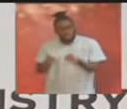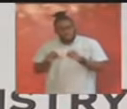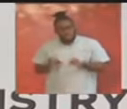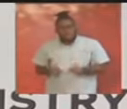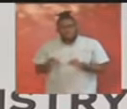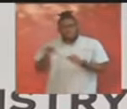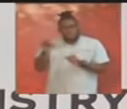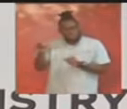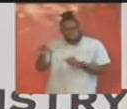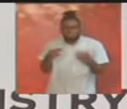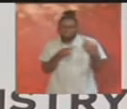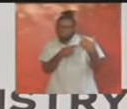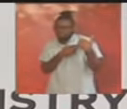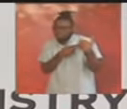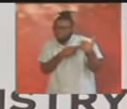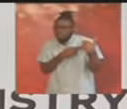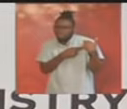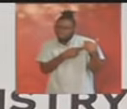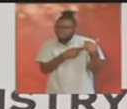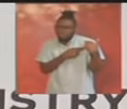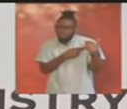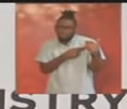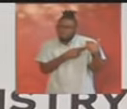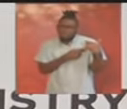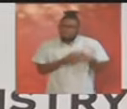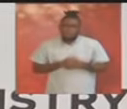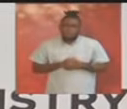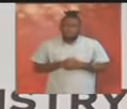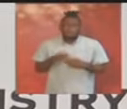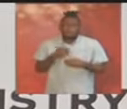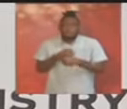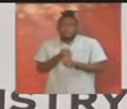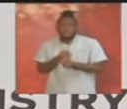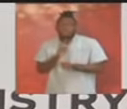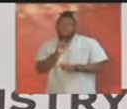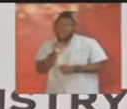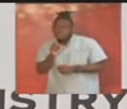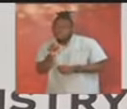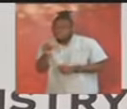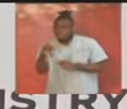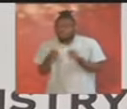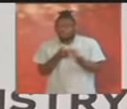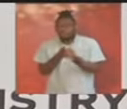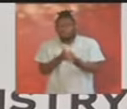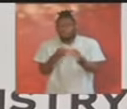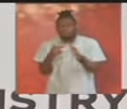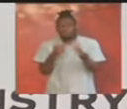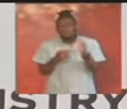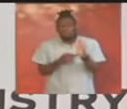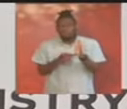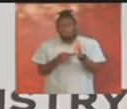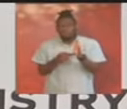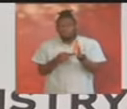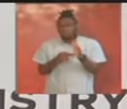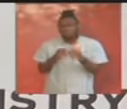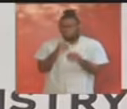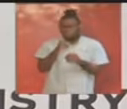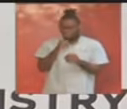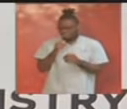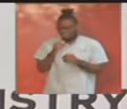responsibility with respect to the COVID-19 mitigation measures. Don't be fooled by our